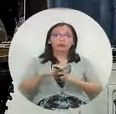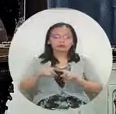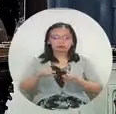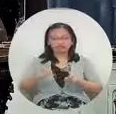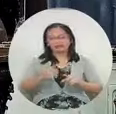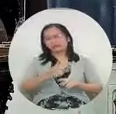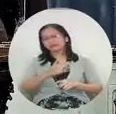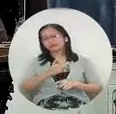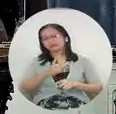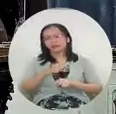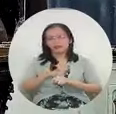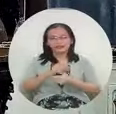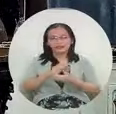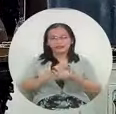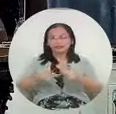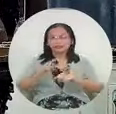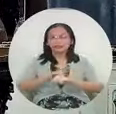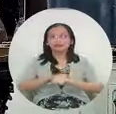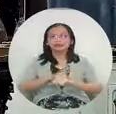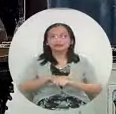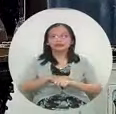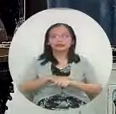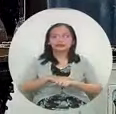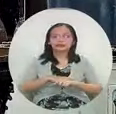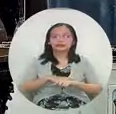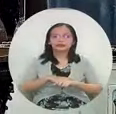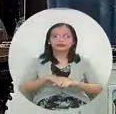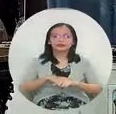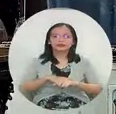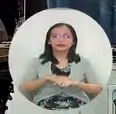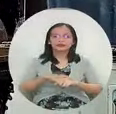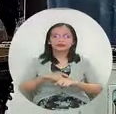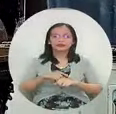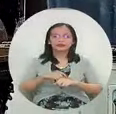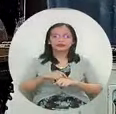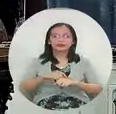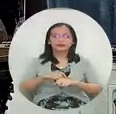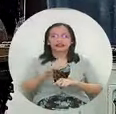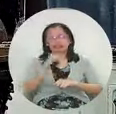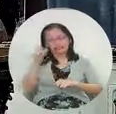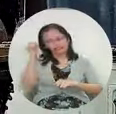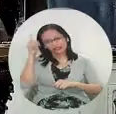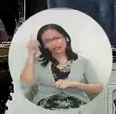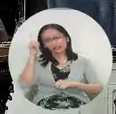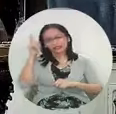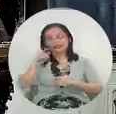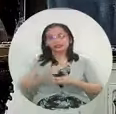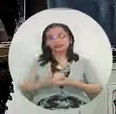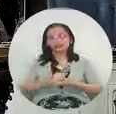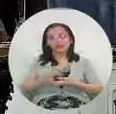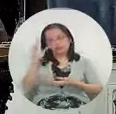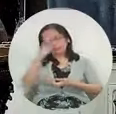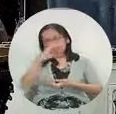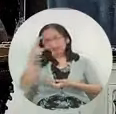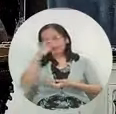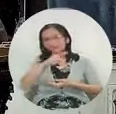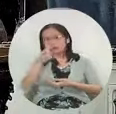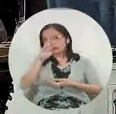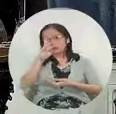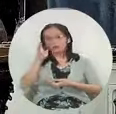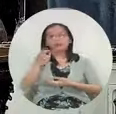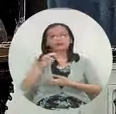Nya usahay kita sa ambot lang oi di usahay di kata sabot ngano man nga imong atimanon pagyud katong